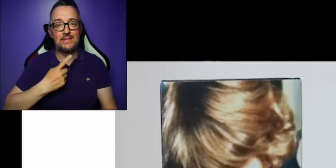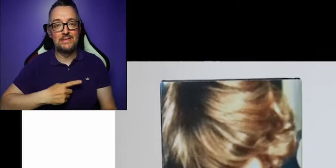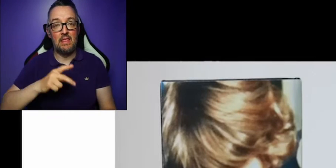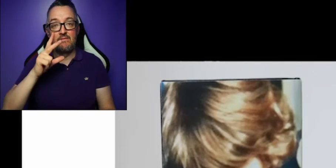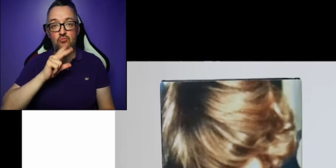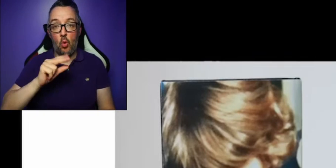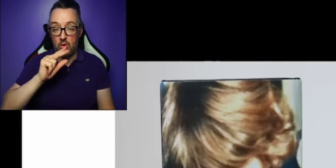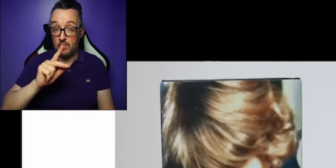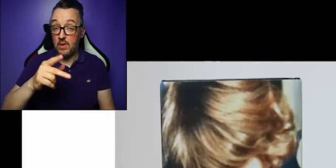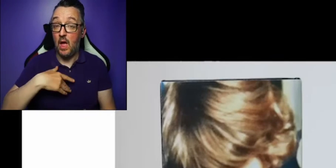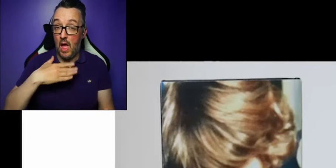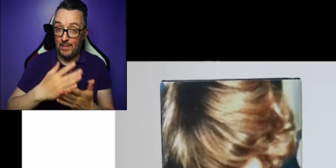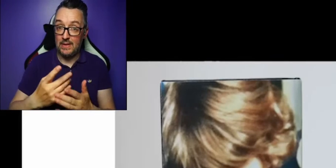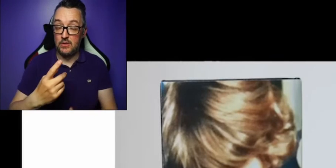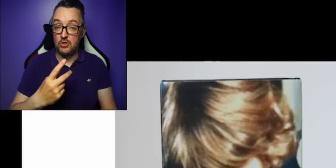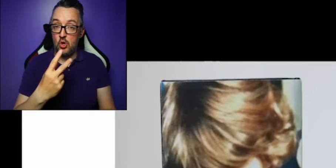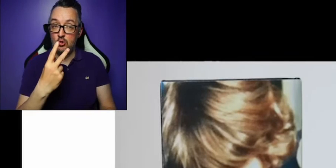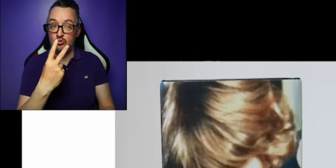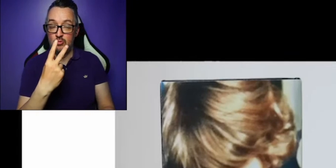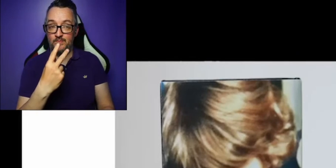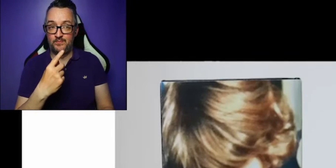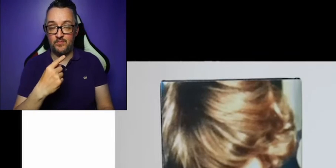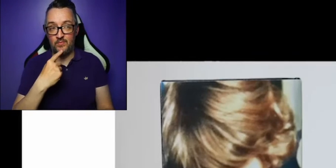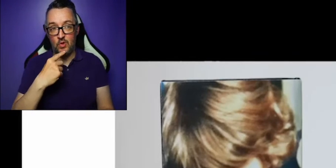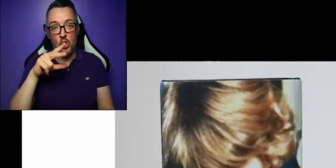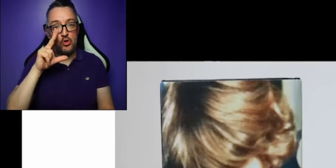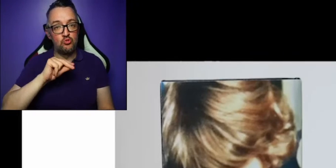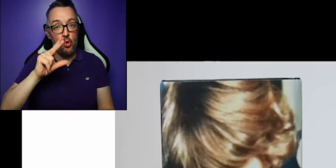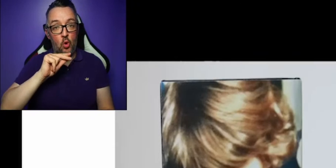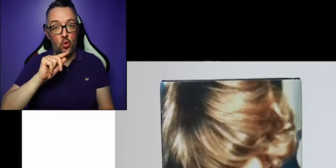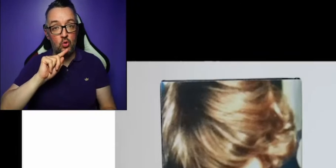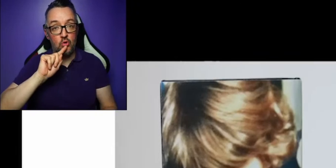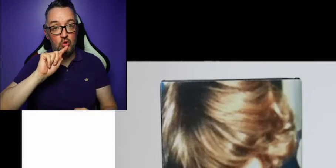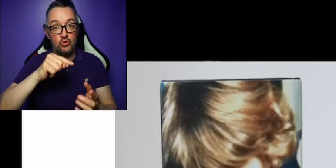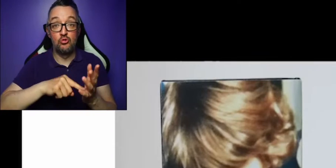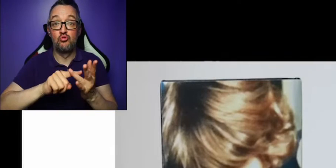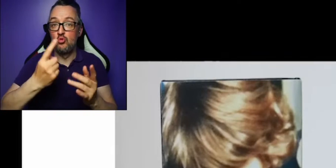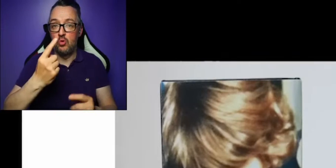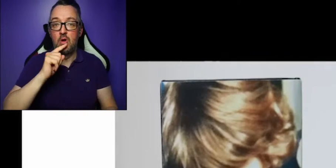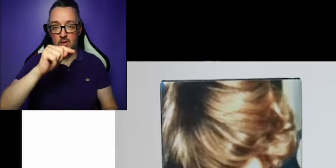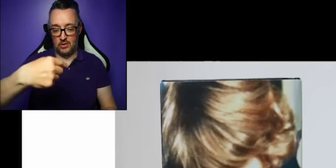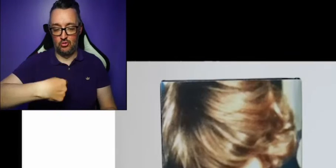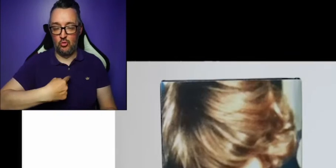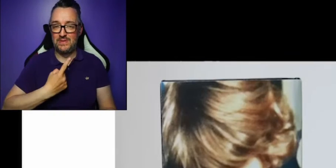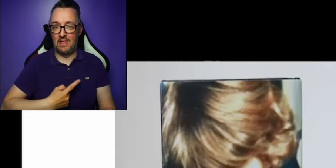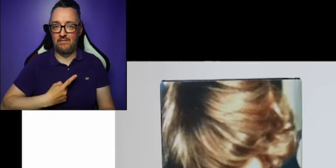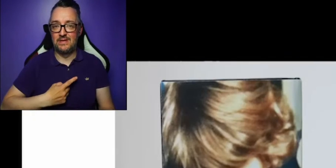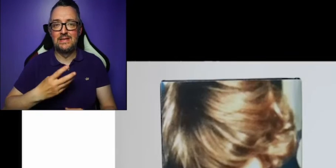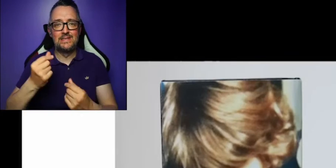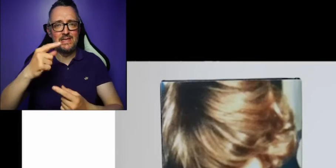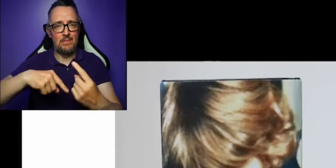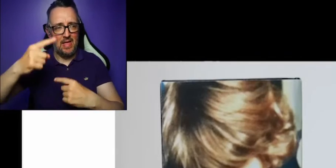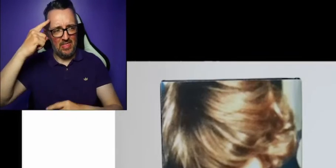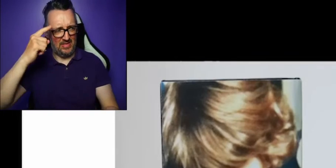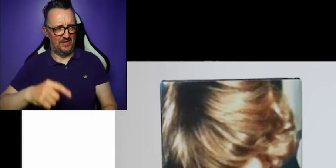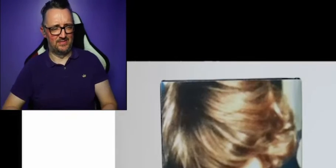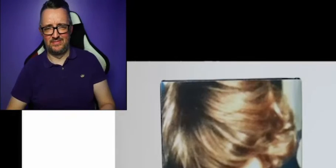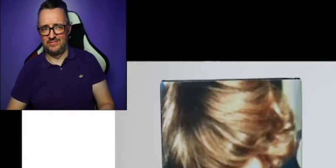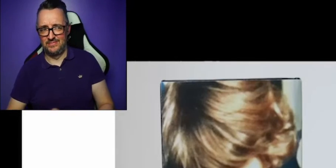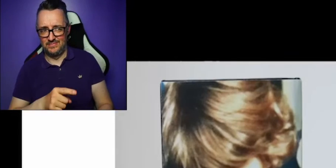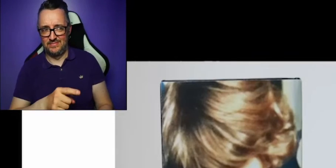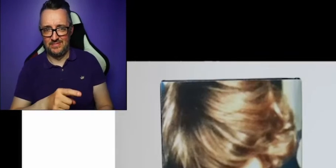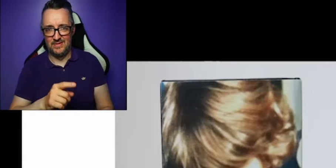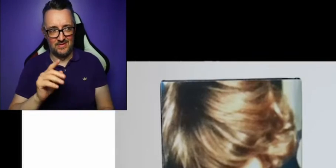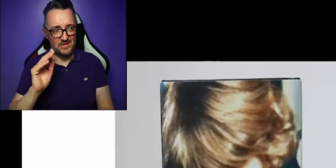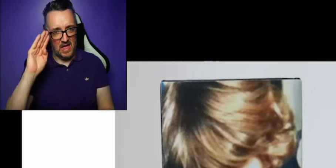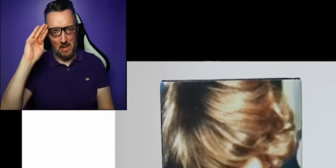So I do talk to myself. I know it's, you know, it's a conventionally thought to be, colloquially thought to be